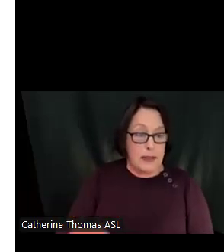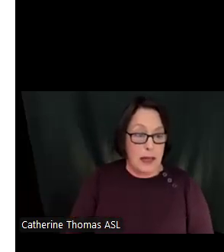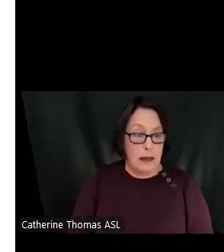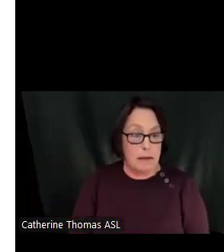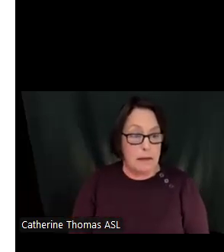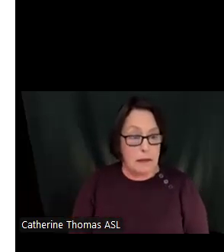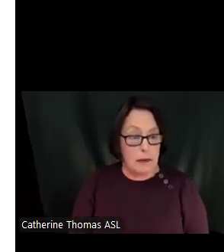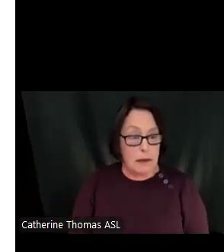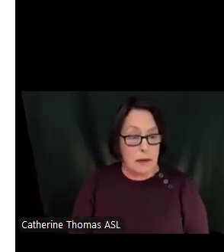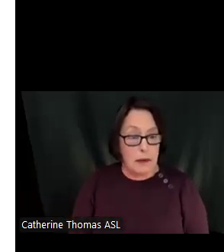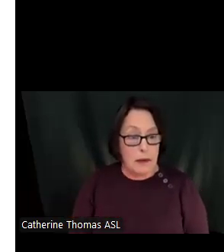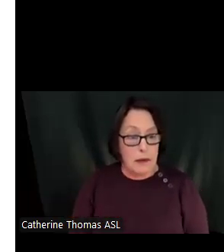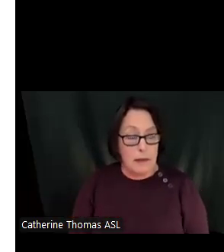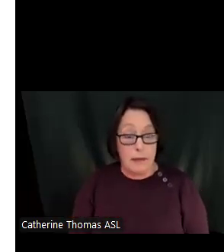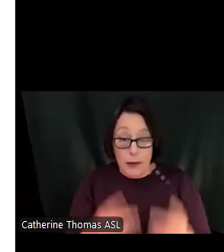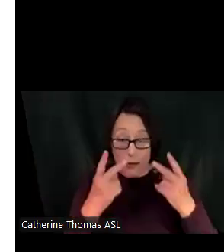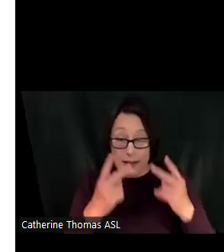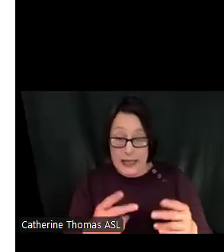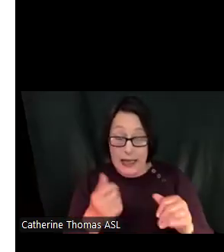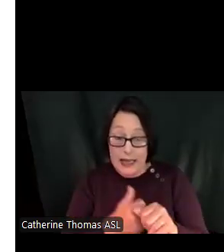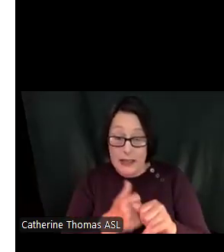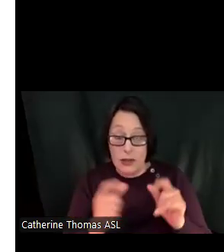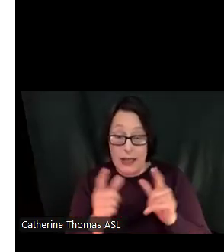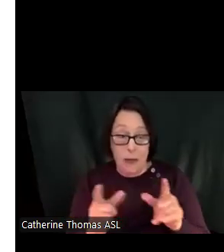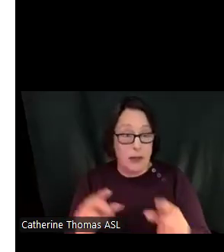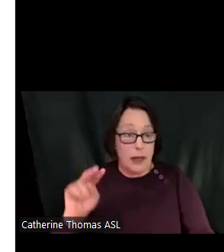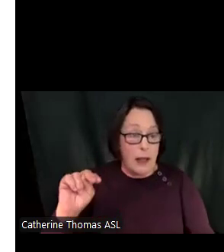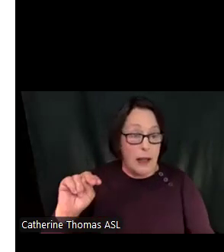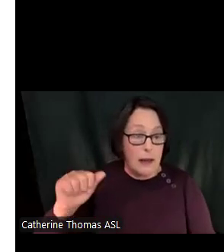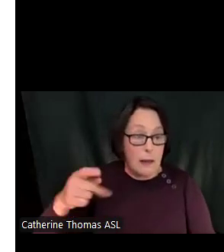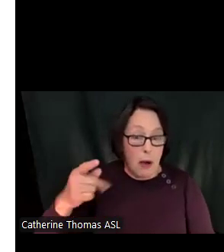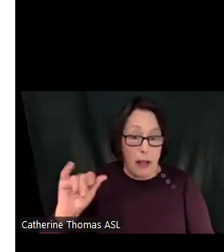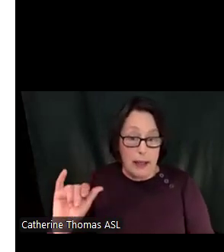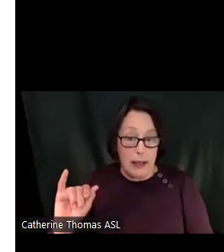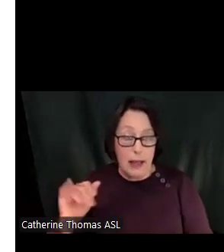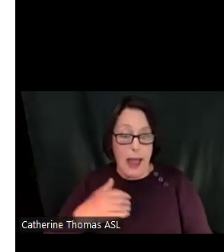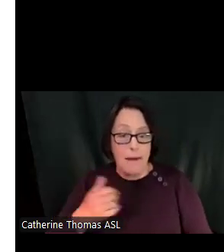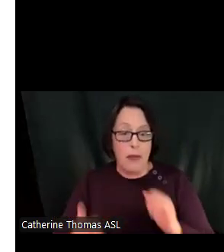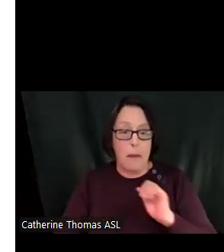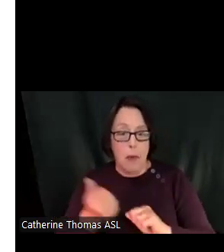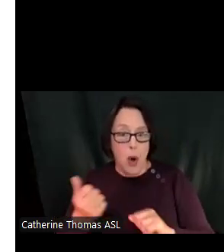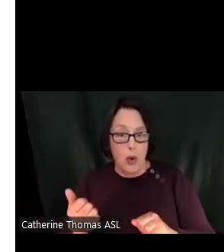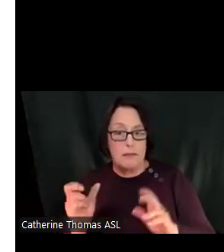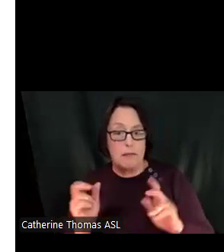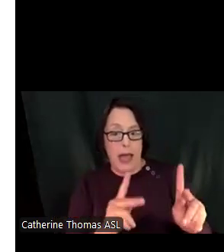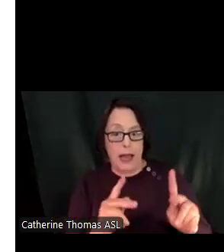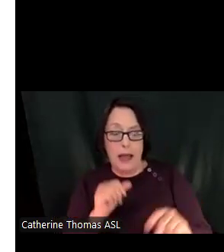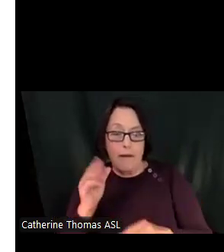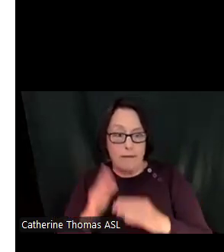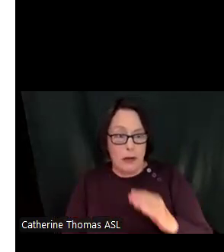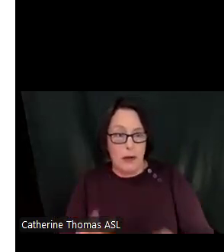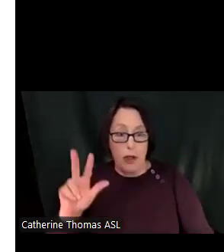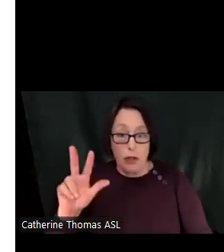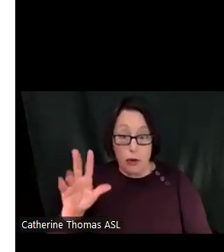If you look over in the rates by language, we can see Nepali had the highest rate of return and unfilled requests at